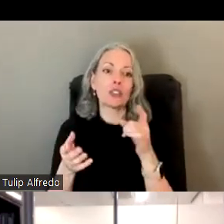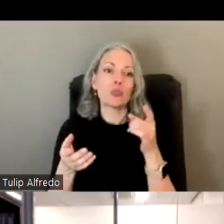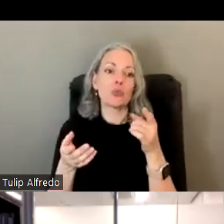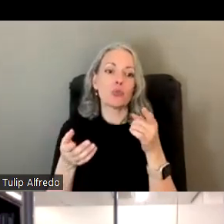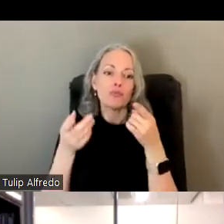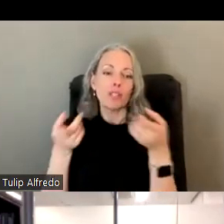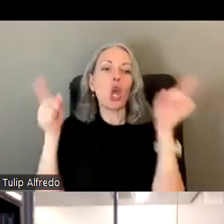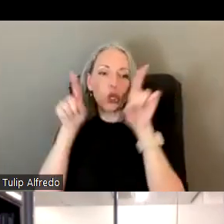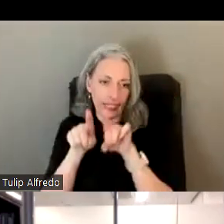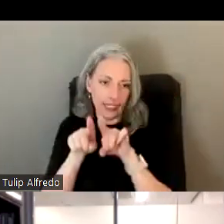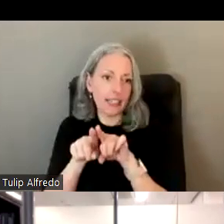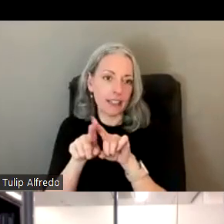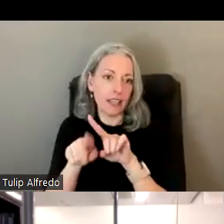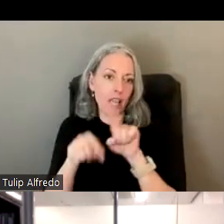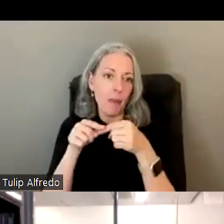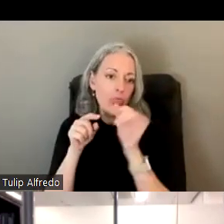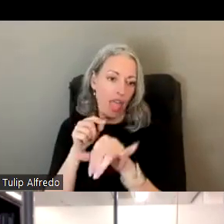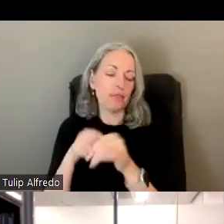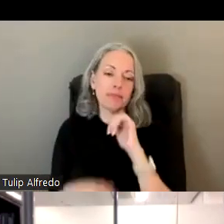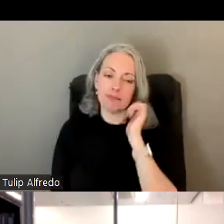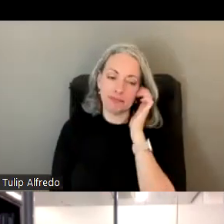resolution about that.